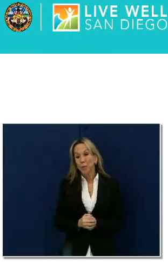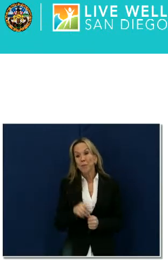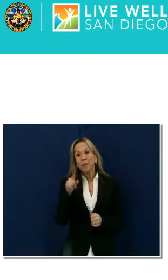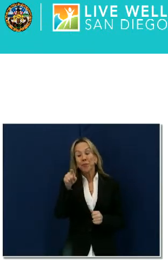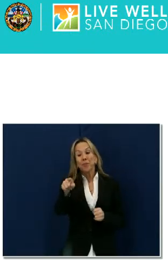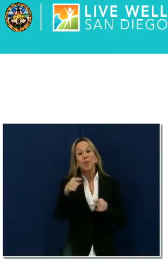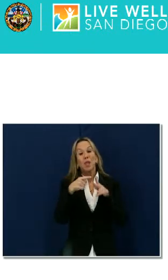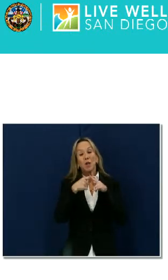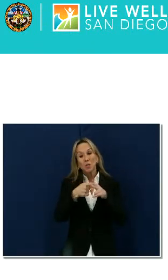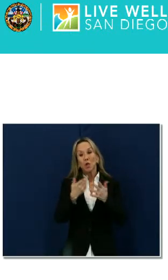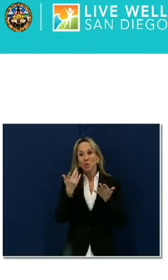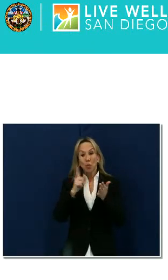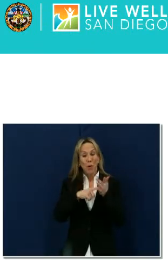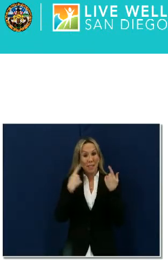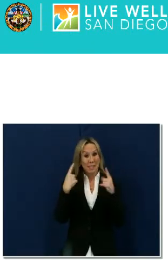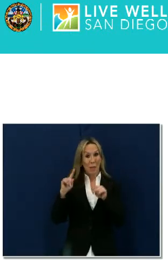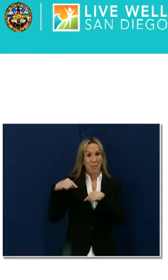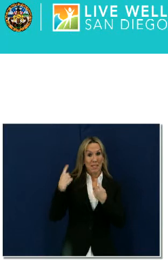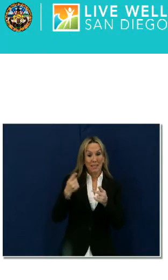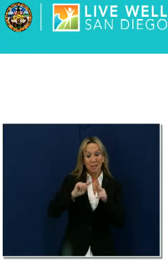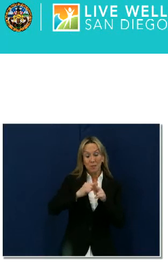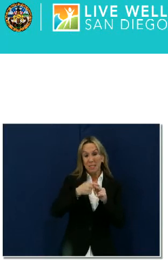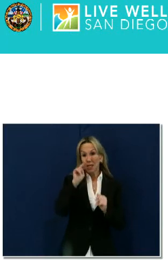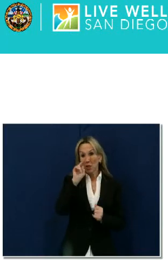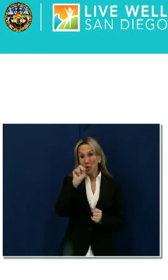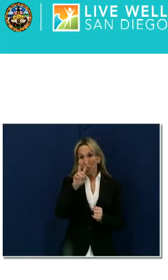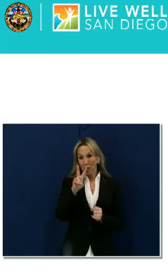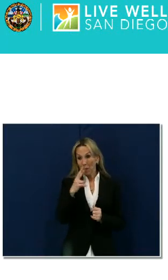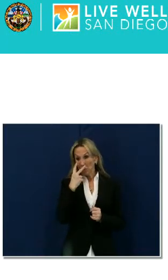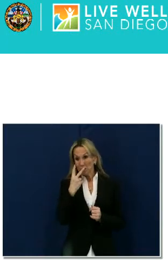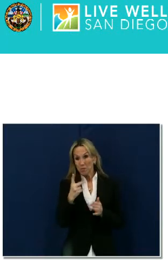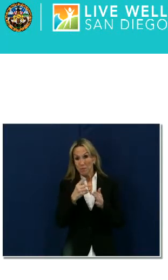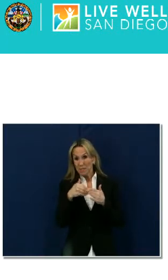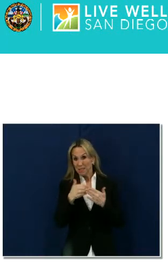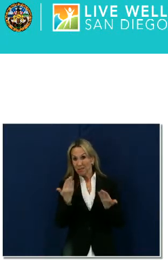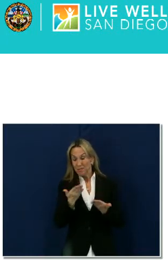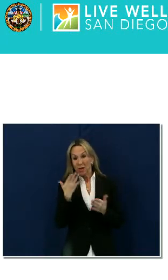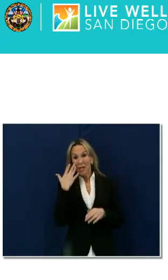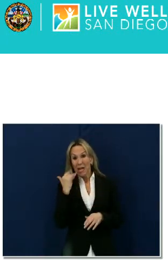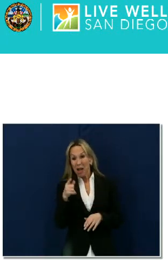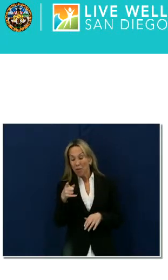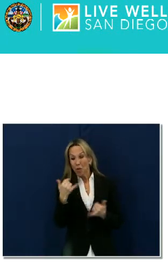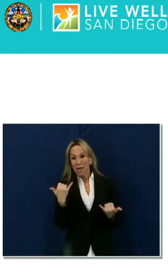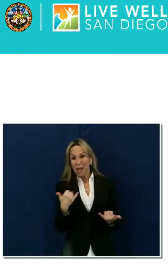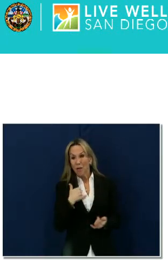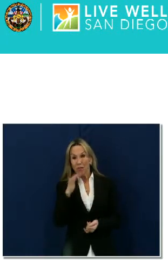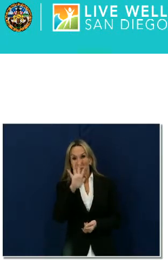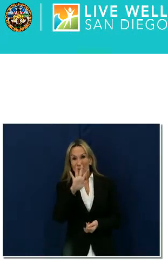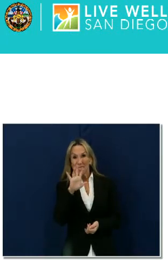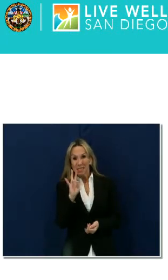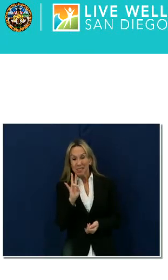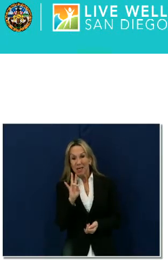the state's progression since the beginning of November. Now we have approximately 54